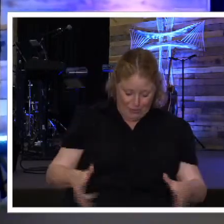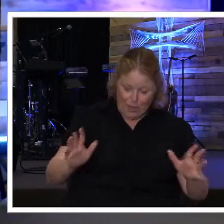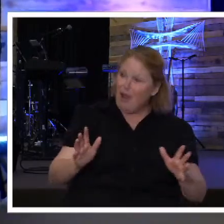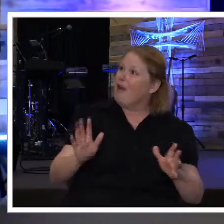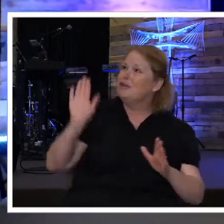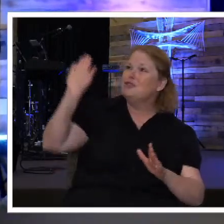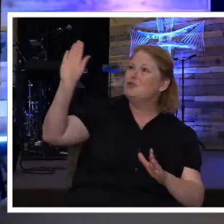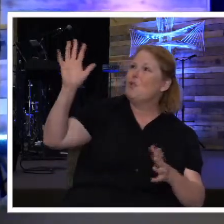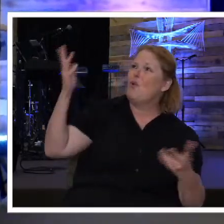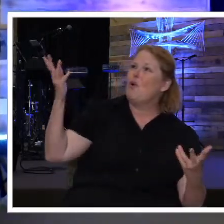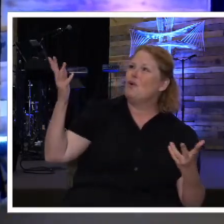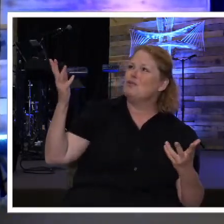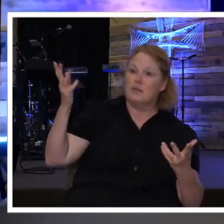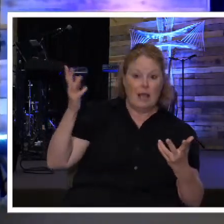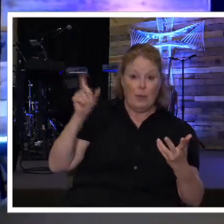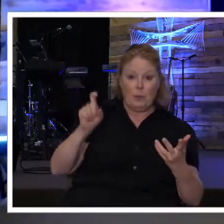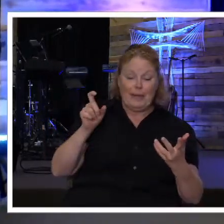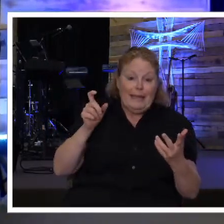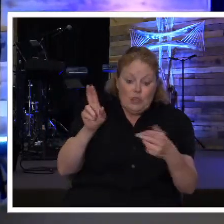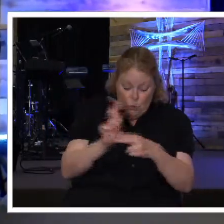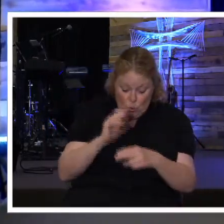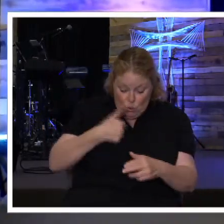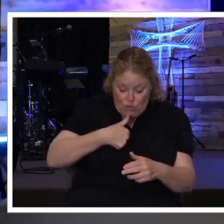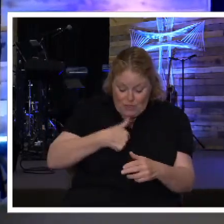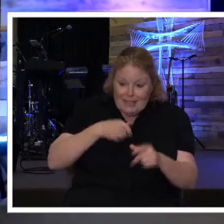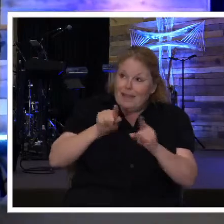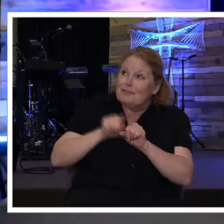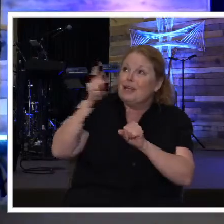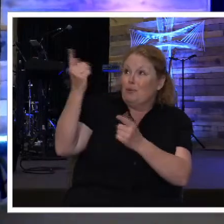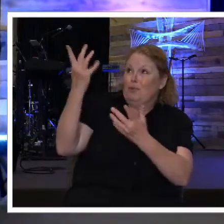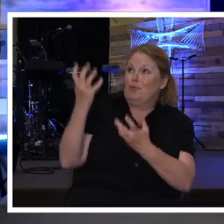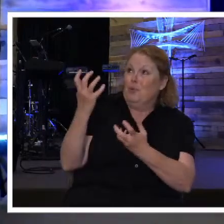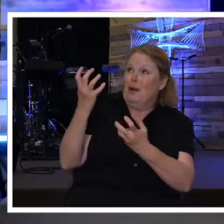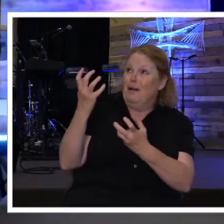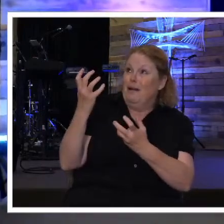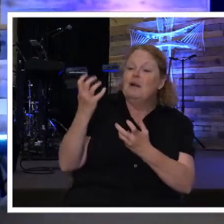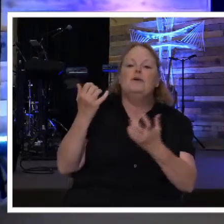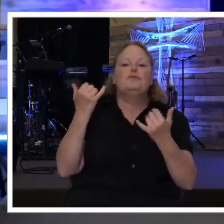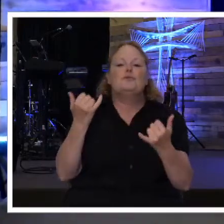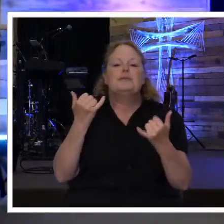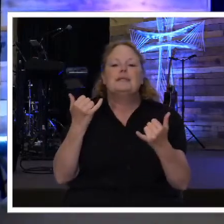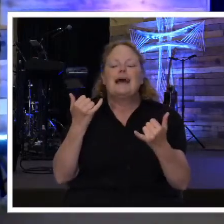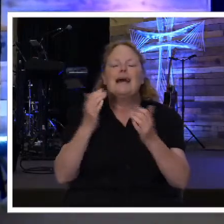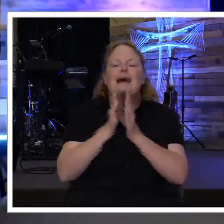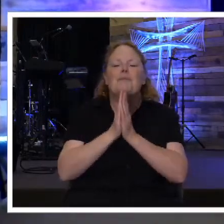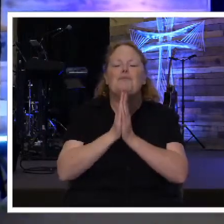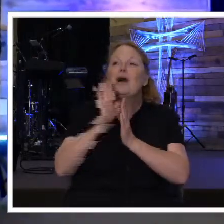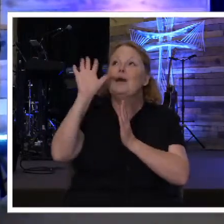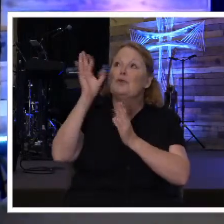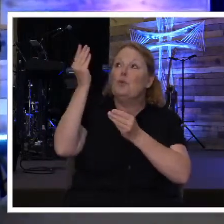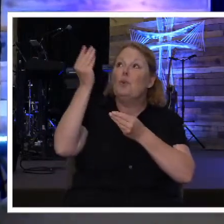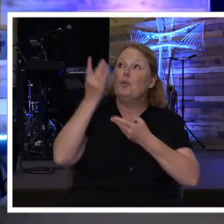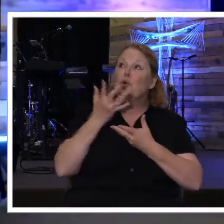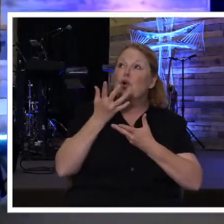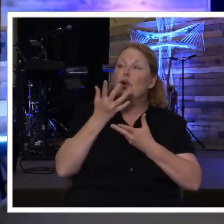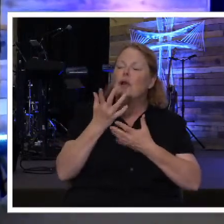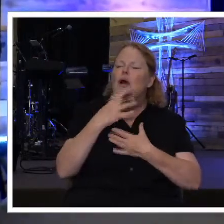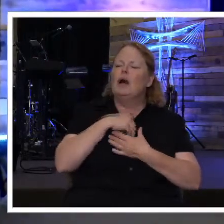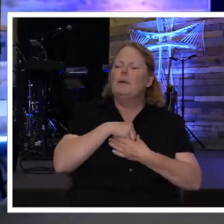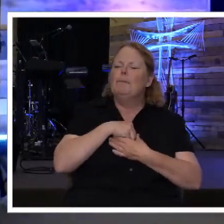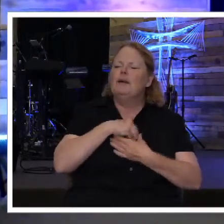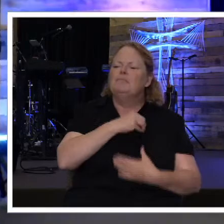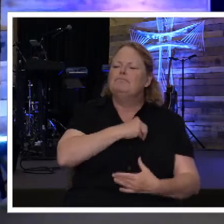it according to your desires. And I pray today that you would take your word and that you would teach us, and that from that, as we